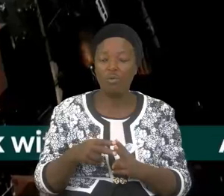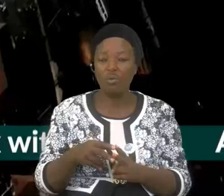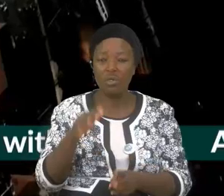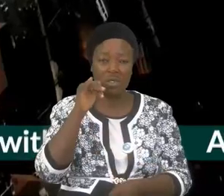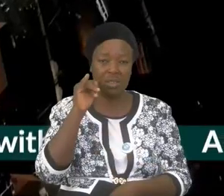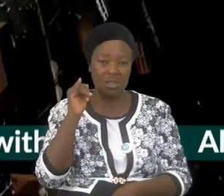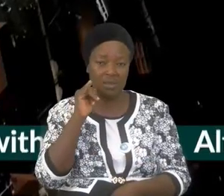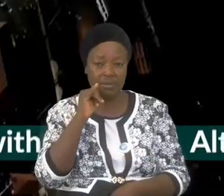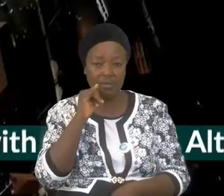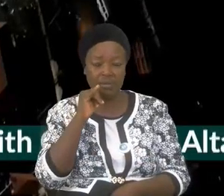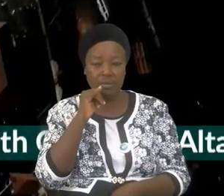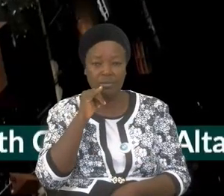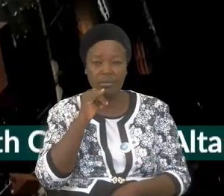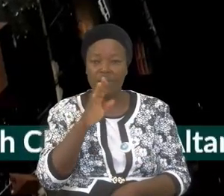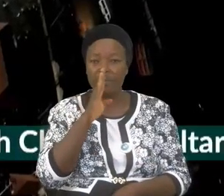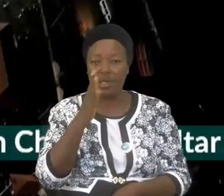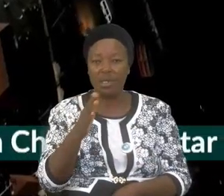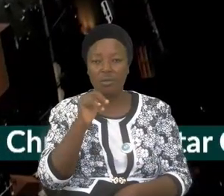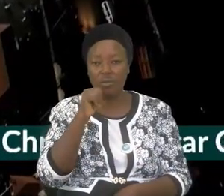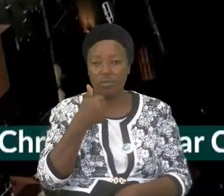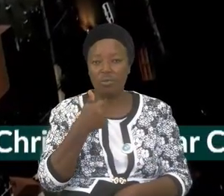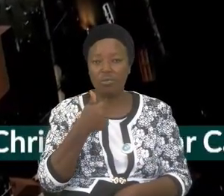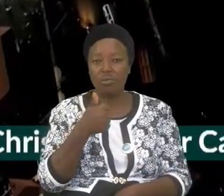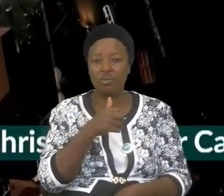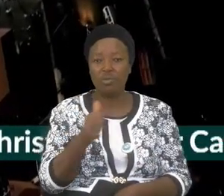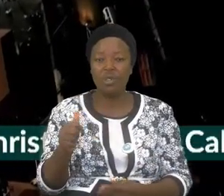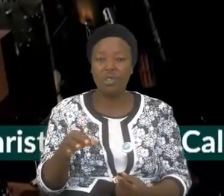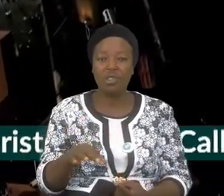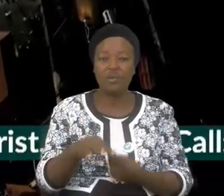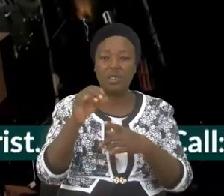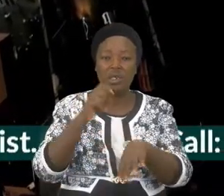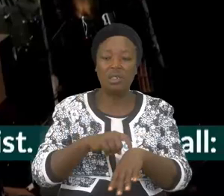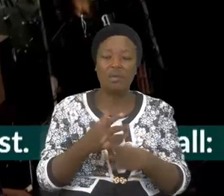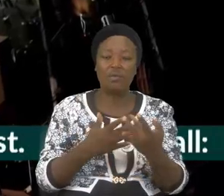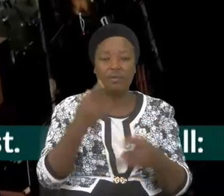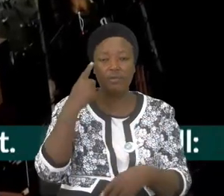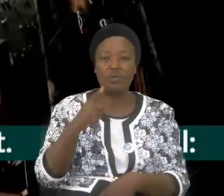The time tomorrow is 2:30 p.m.